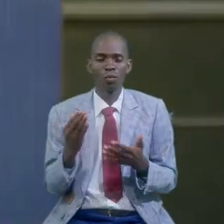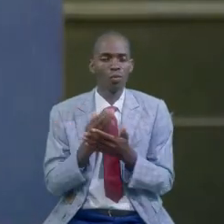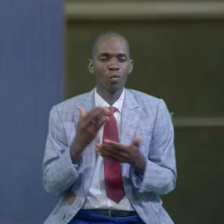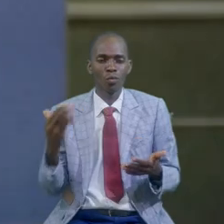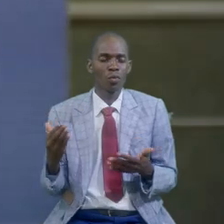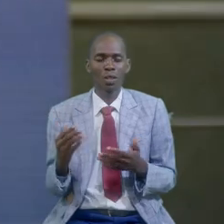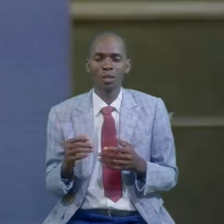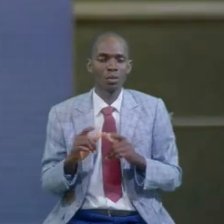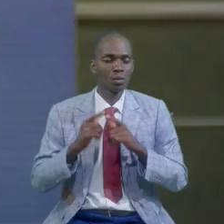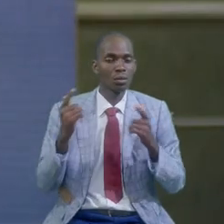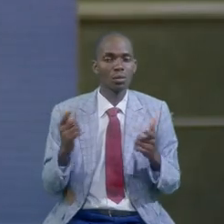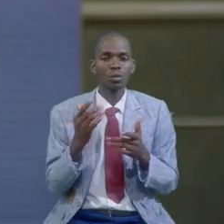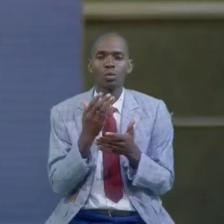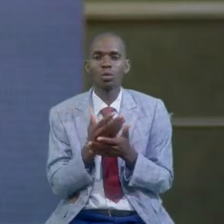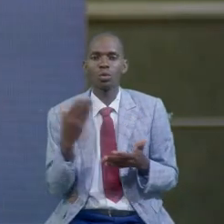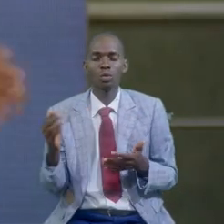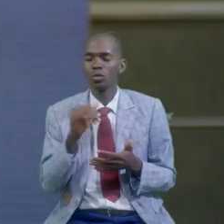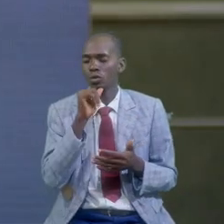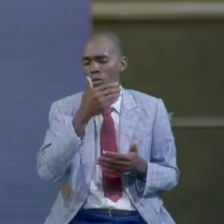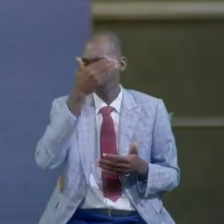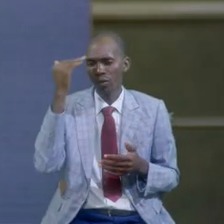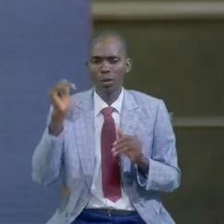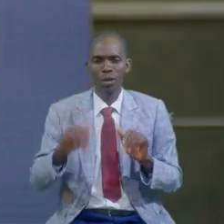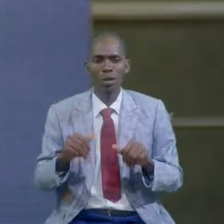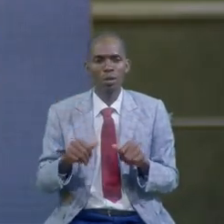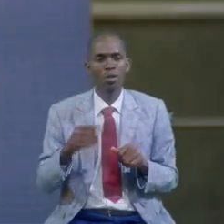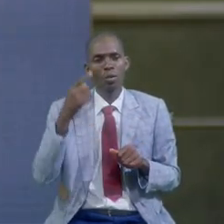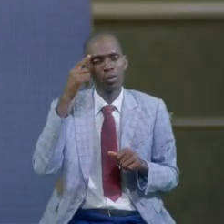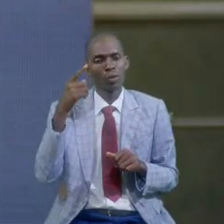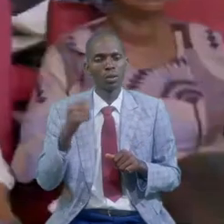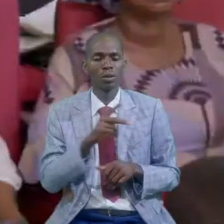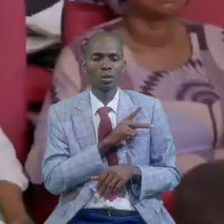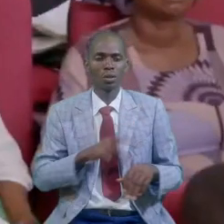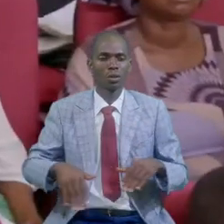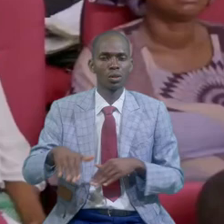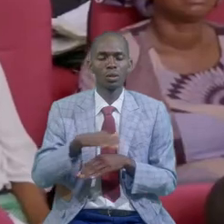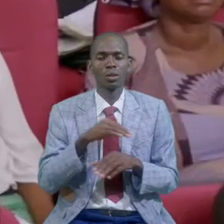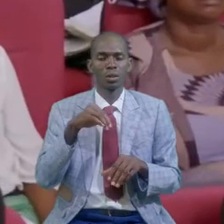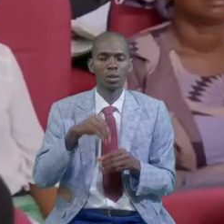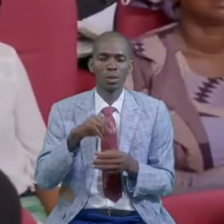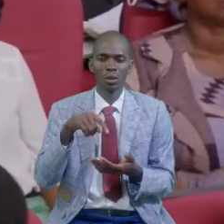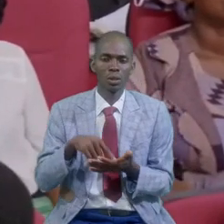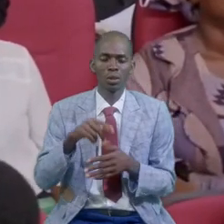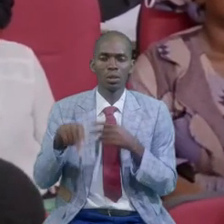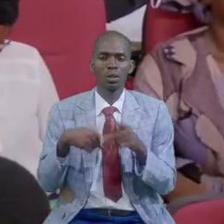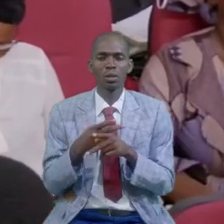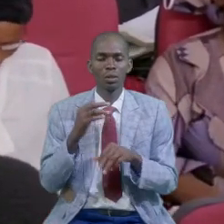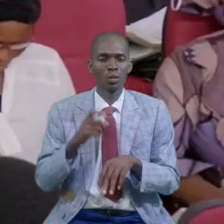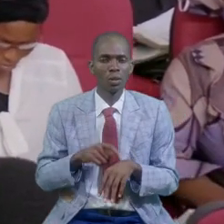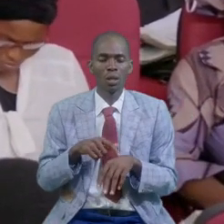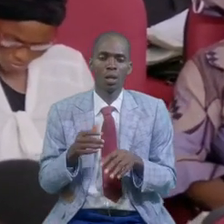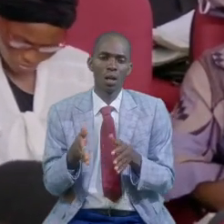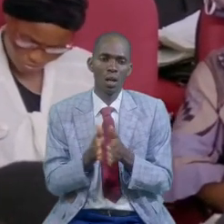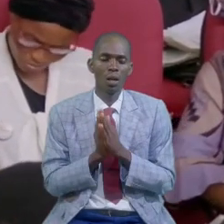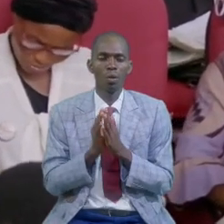dramatic, something unforgettable for the kingdom at such a time as this, ask